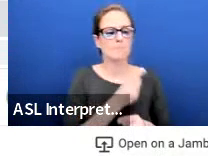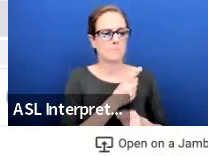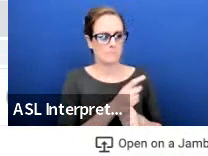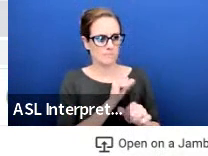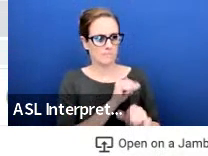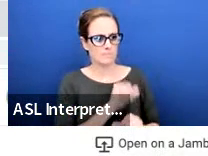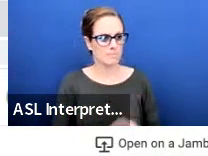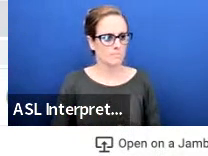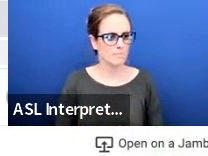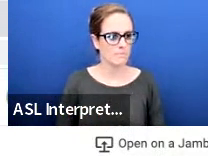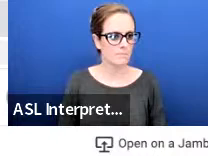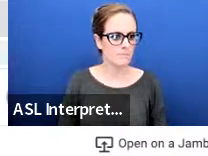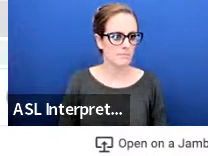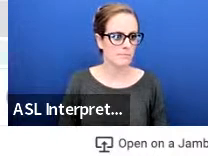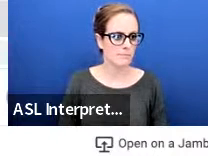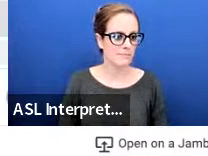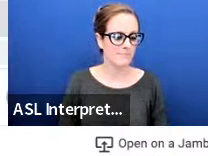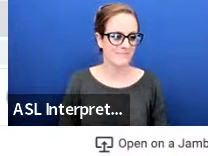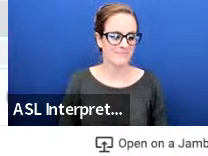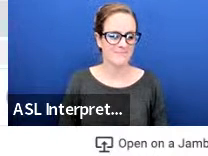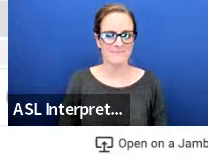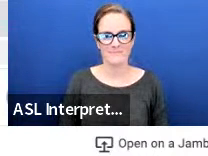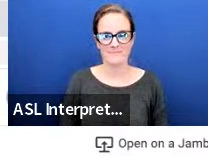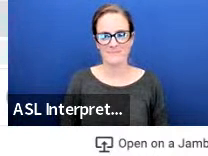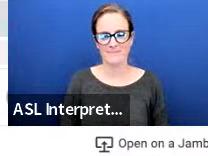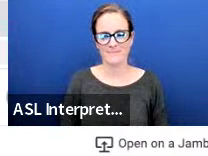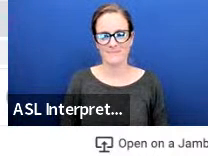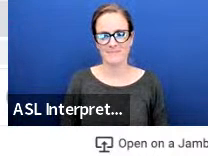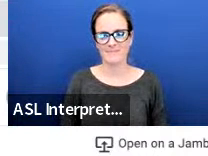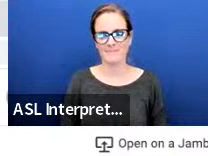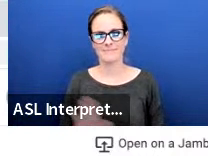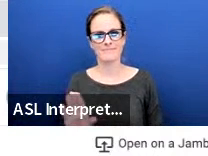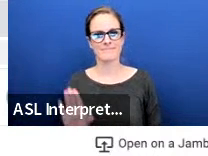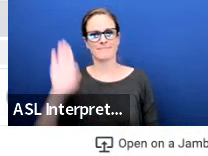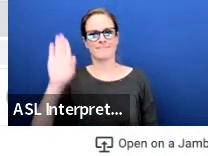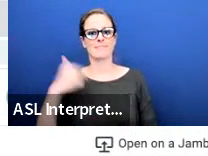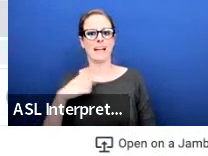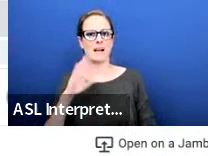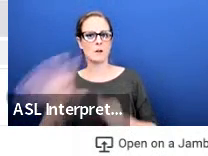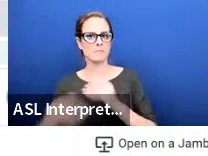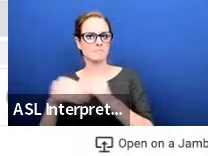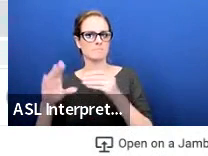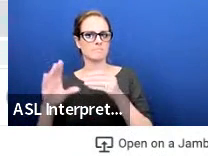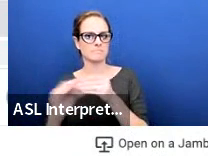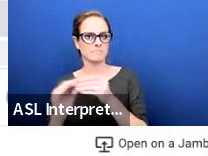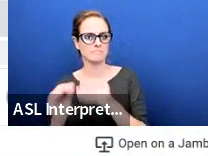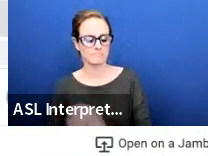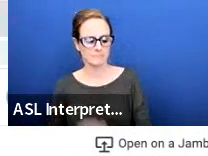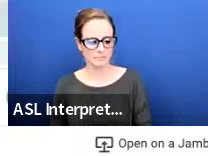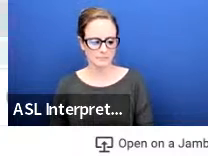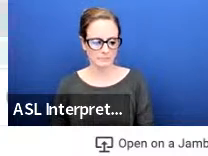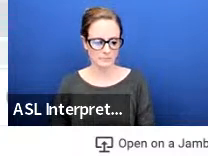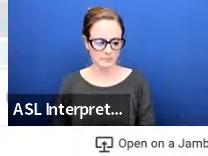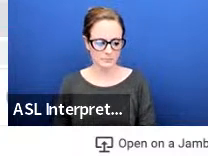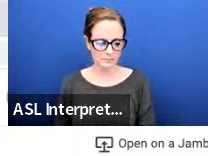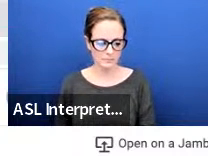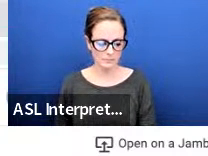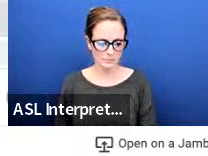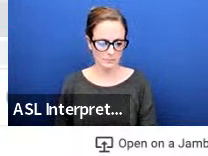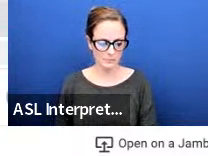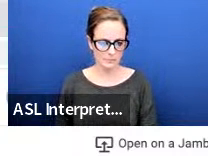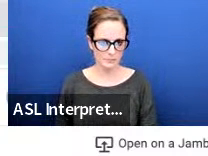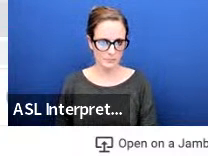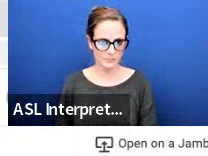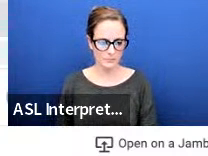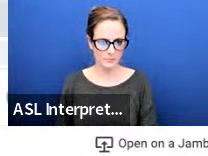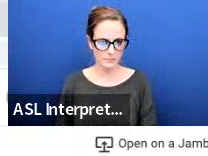If not, I can jump in, Gab. If I think I'm also I'm